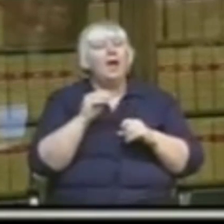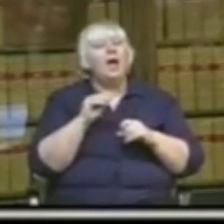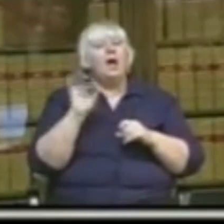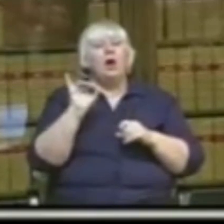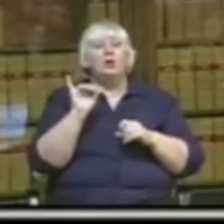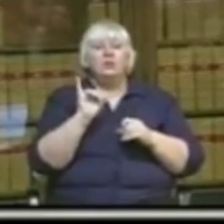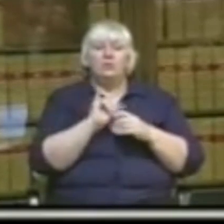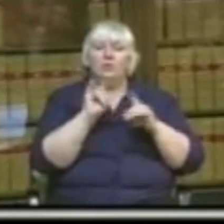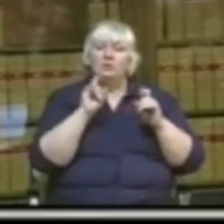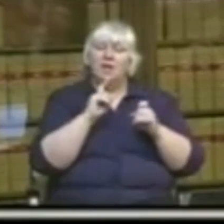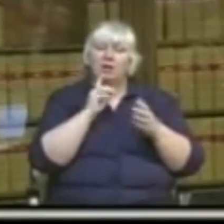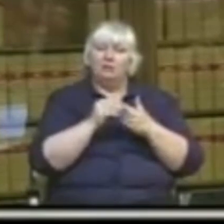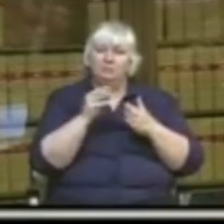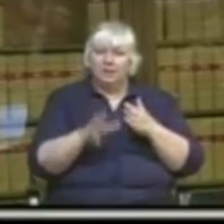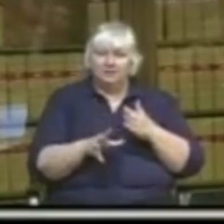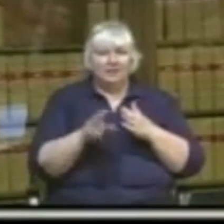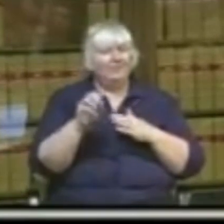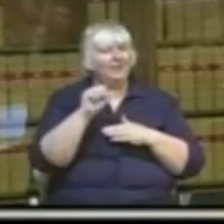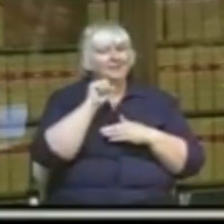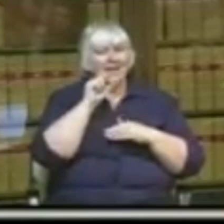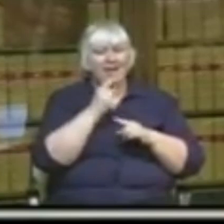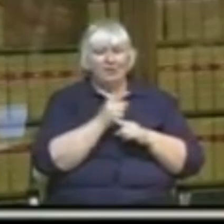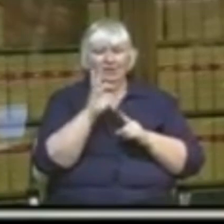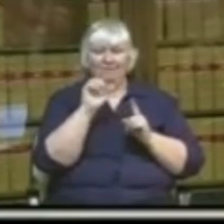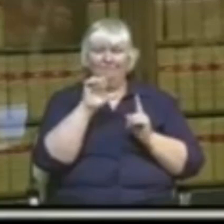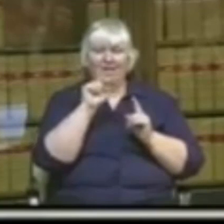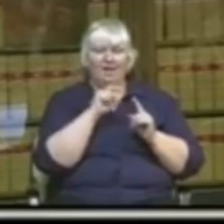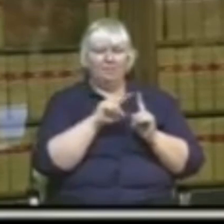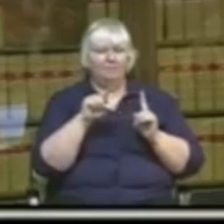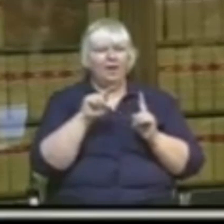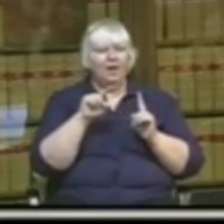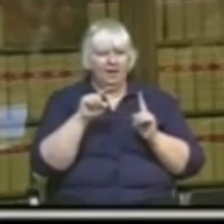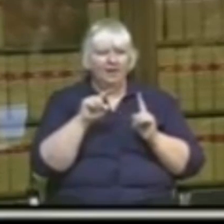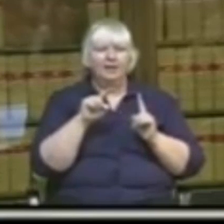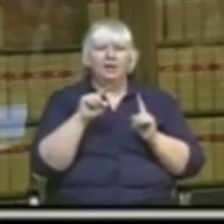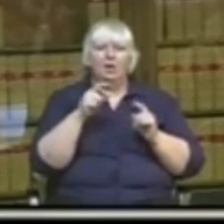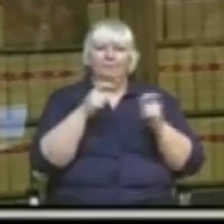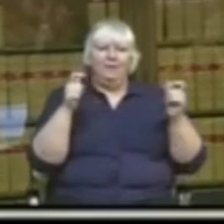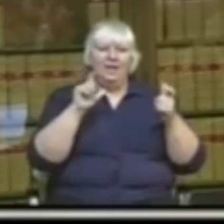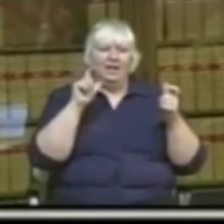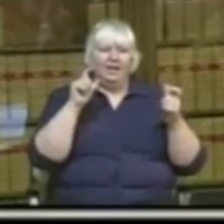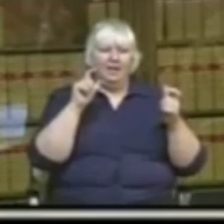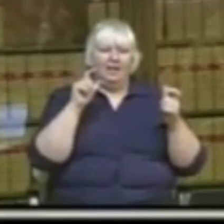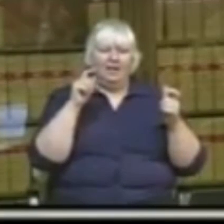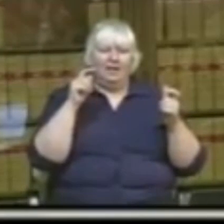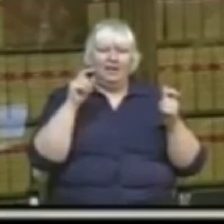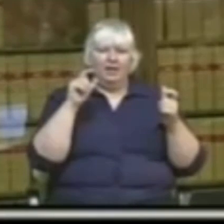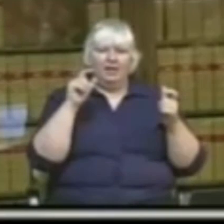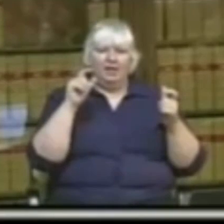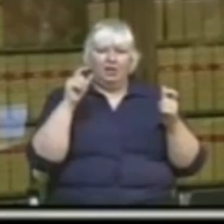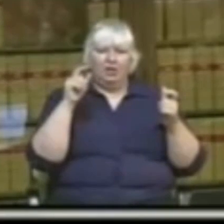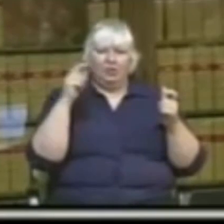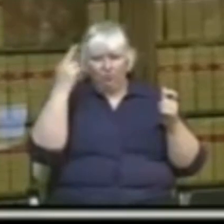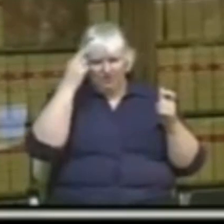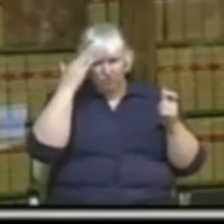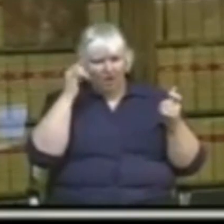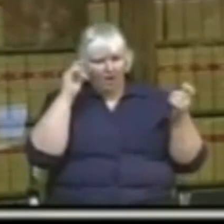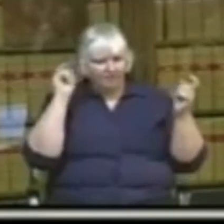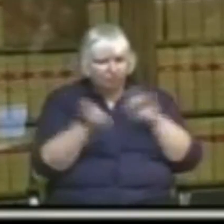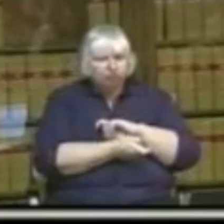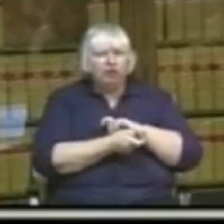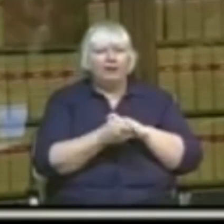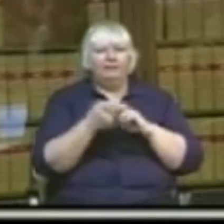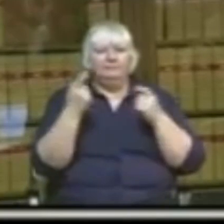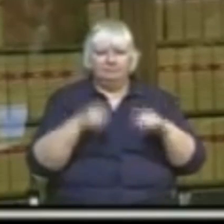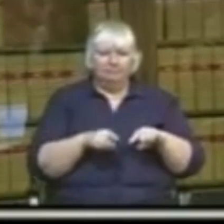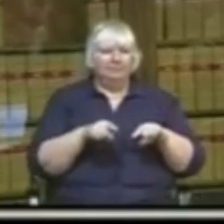expensive. That's not just a statement of fact, it's also a big part of why this change has taken place. The extent to which our schools have been overrun with the